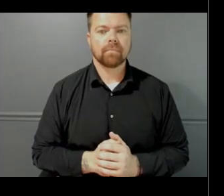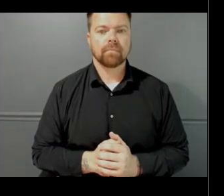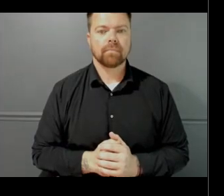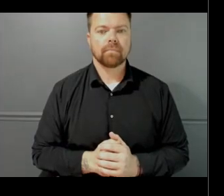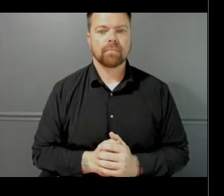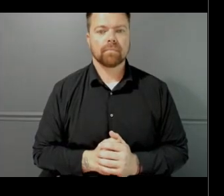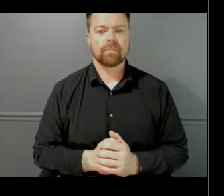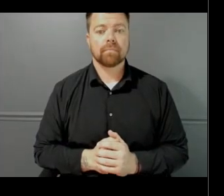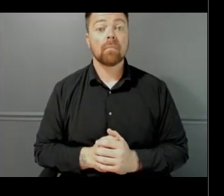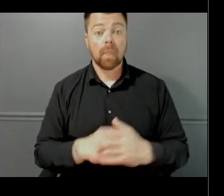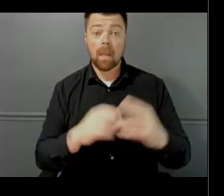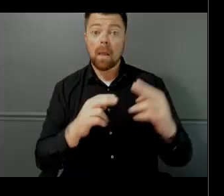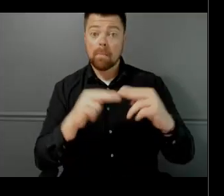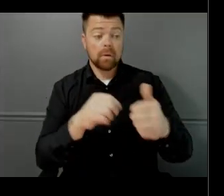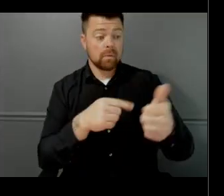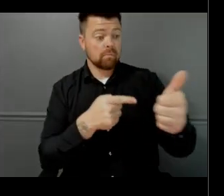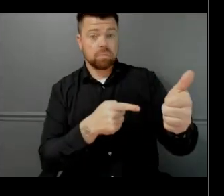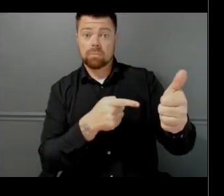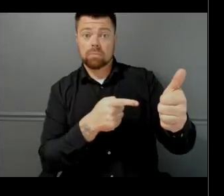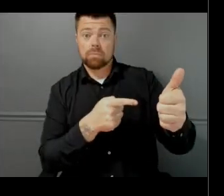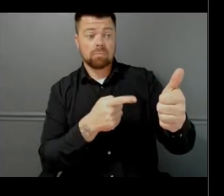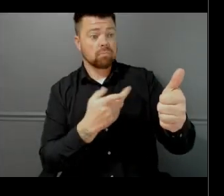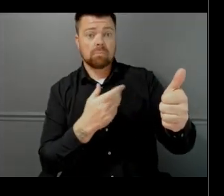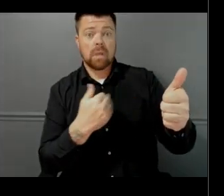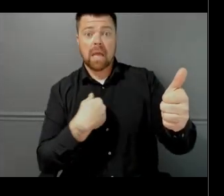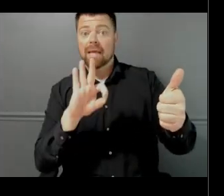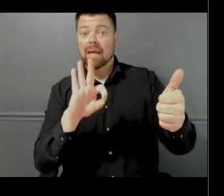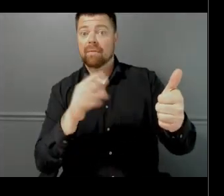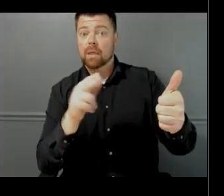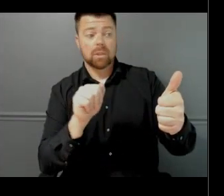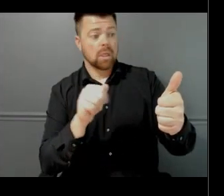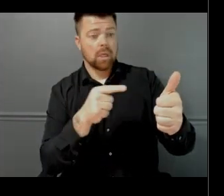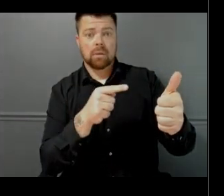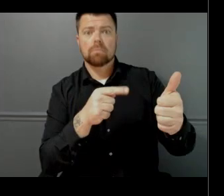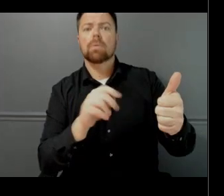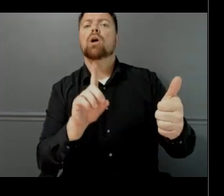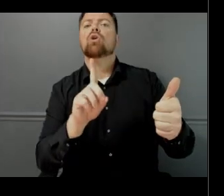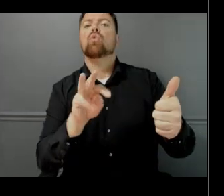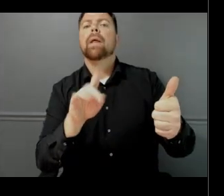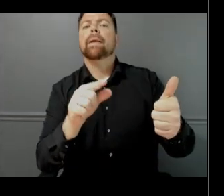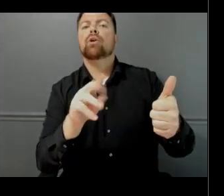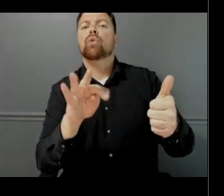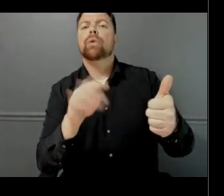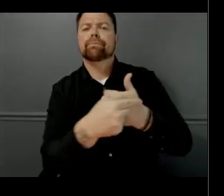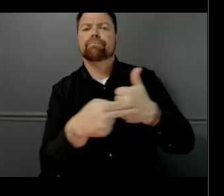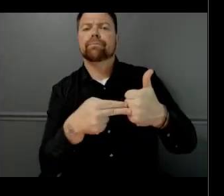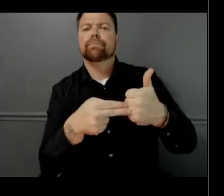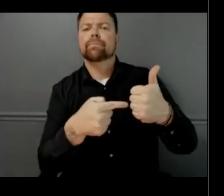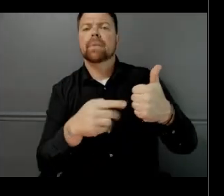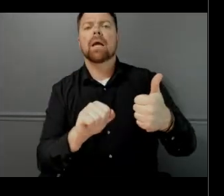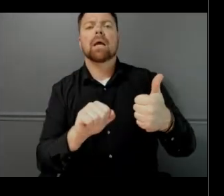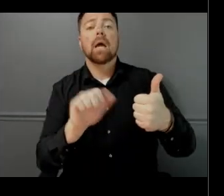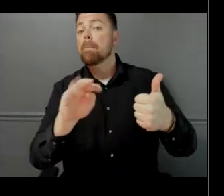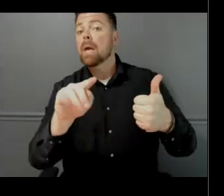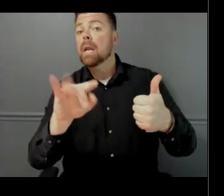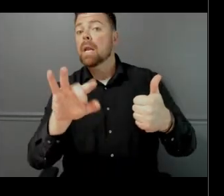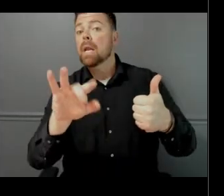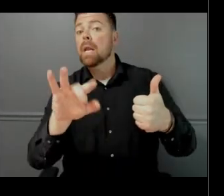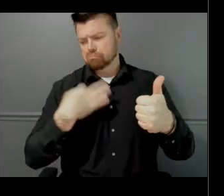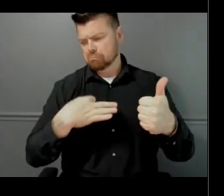Within a building site containing FHA covered dwelling units, amenities and common use